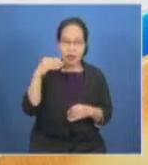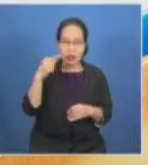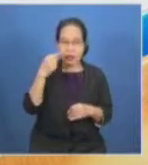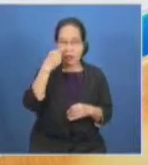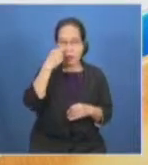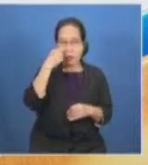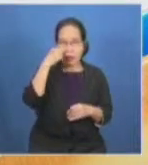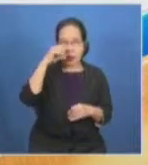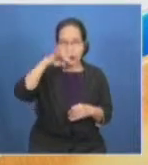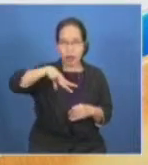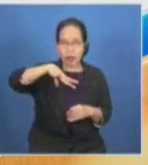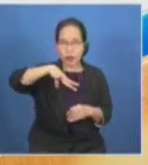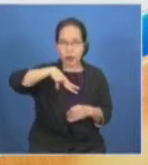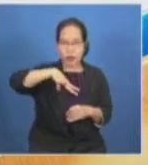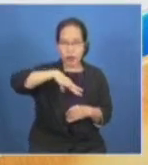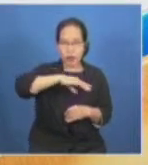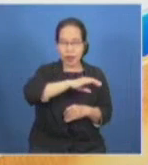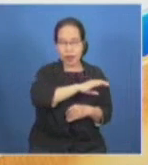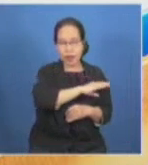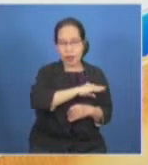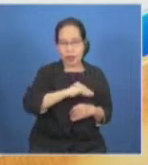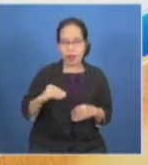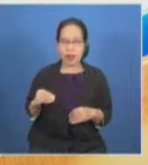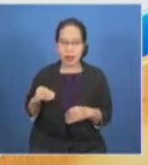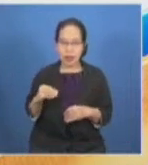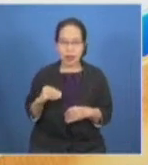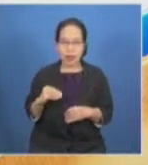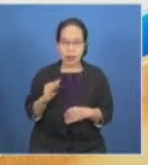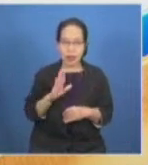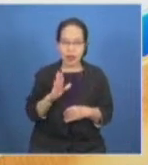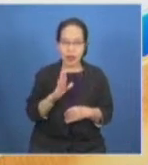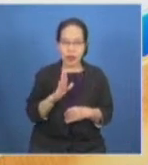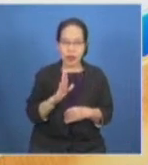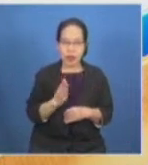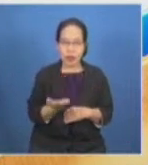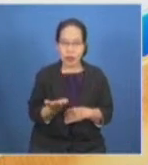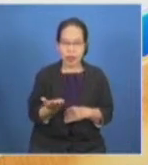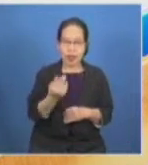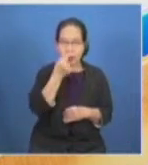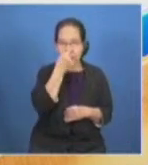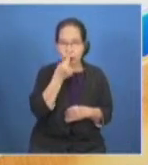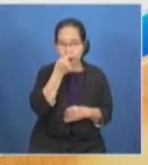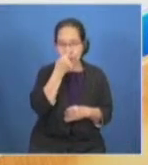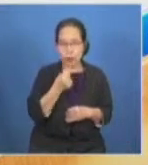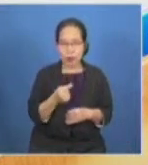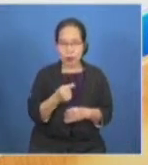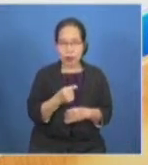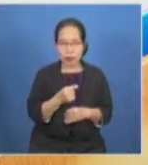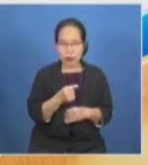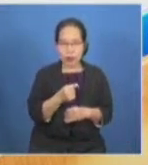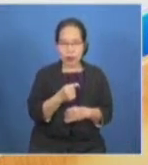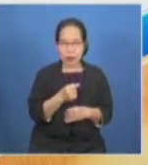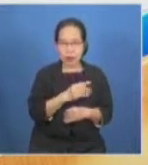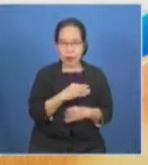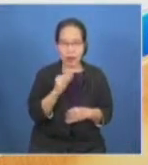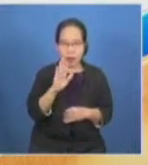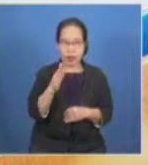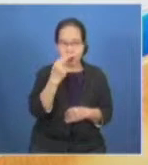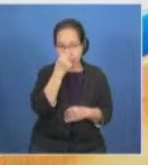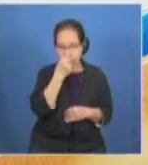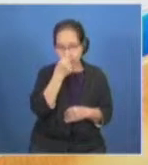tear ducts and empties in your nose. There, and your nose runs. Kaya